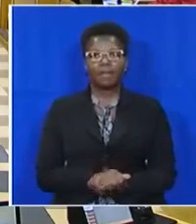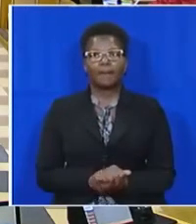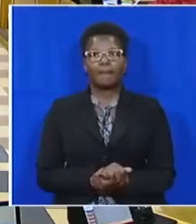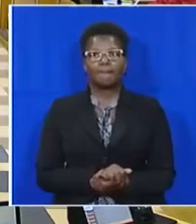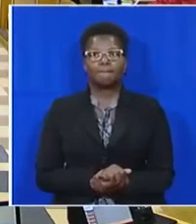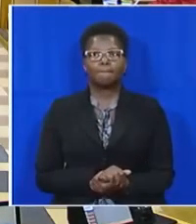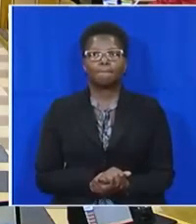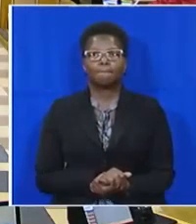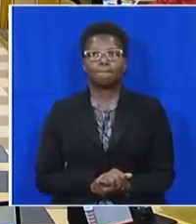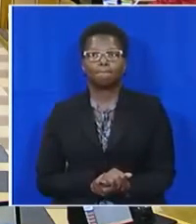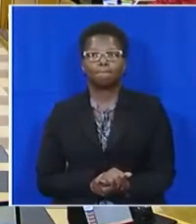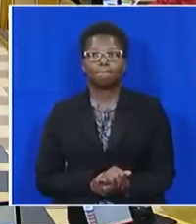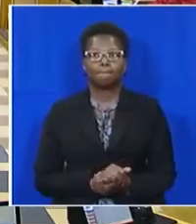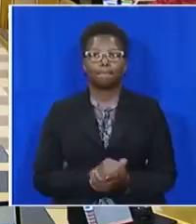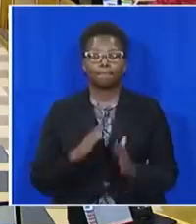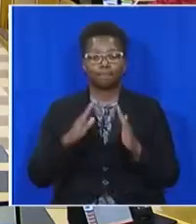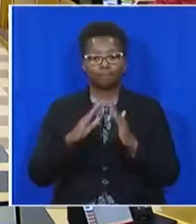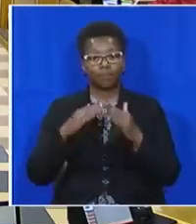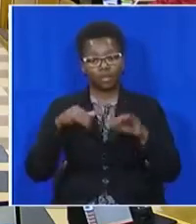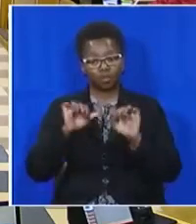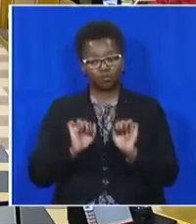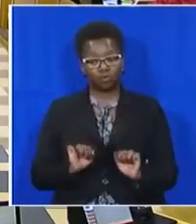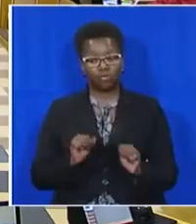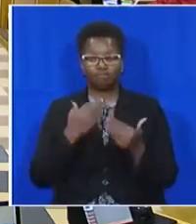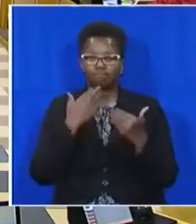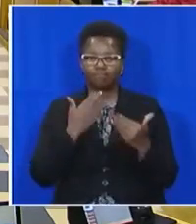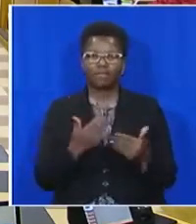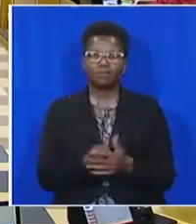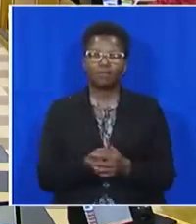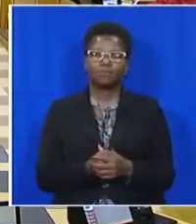Thank you very much, House Chair.